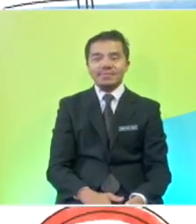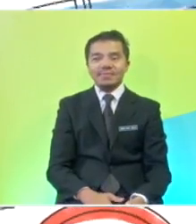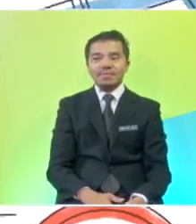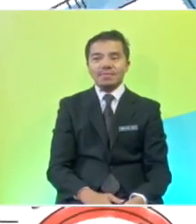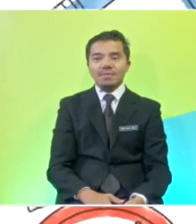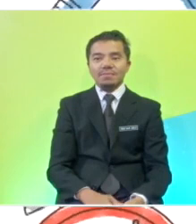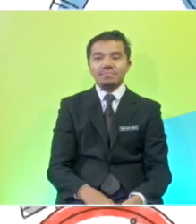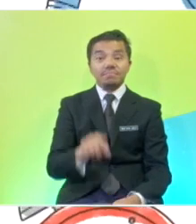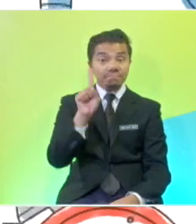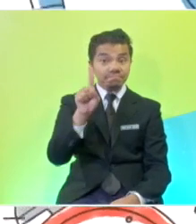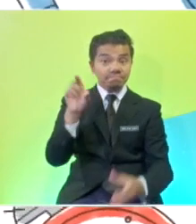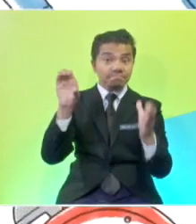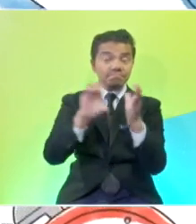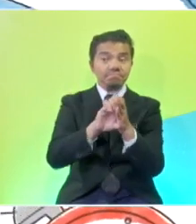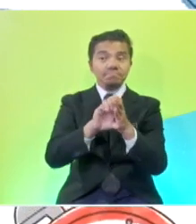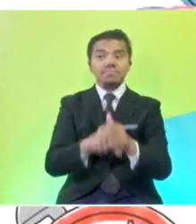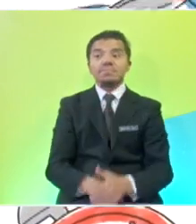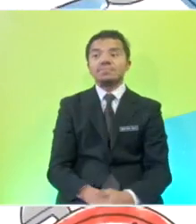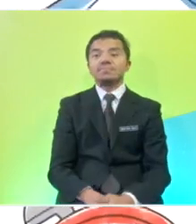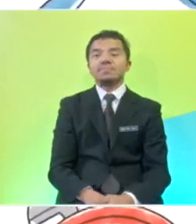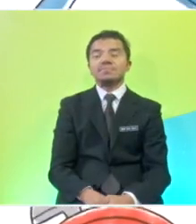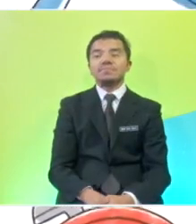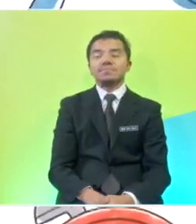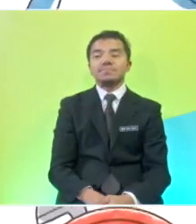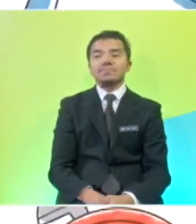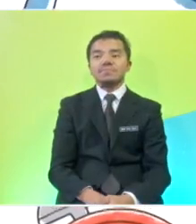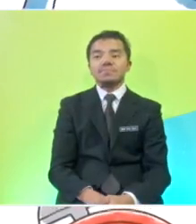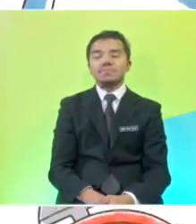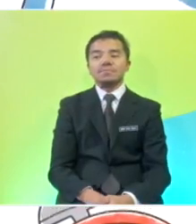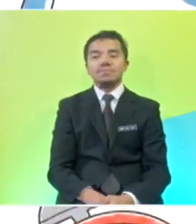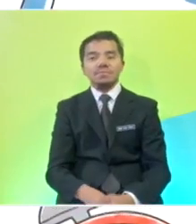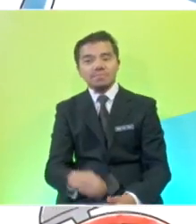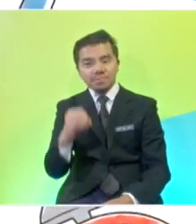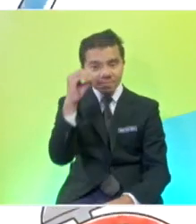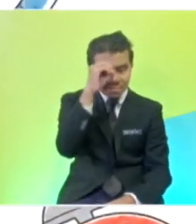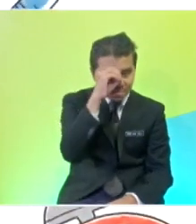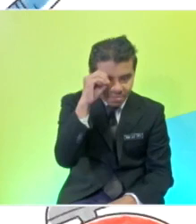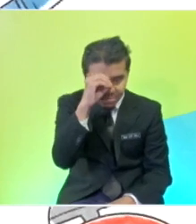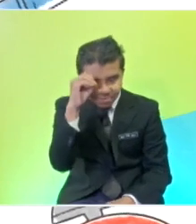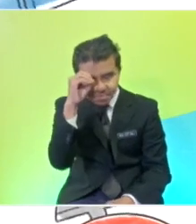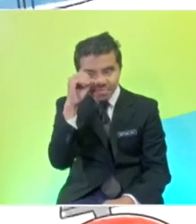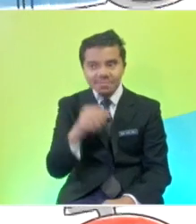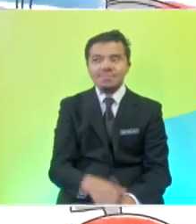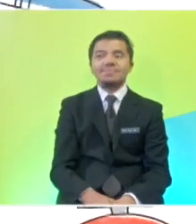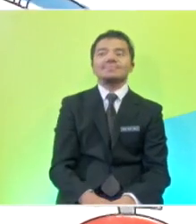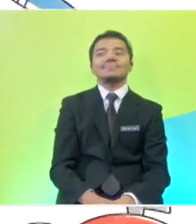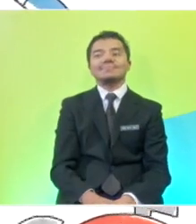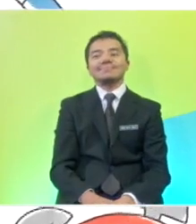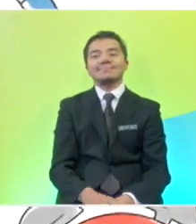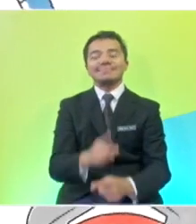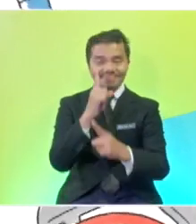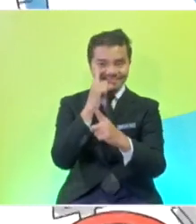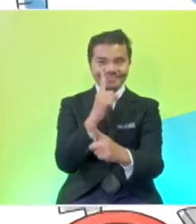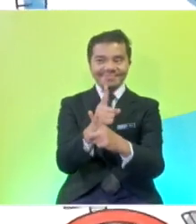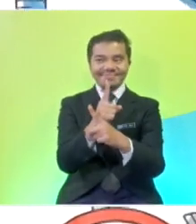one example, Yoga, voluntary action. Observing. Observing. Wow, that's